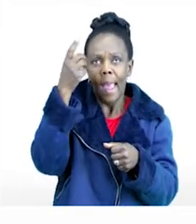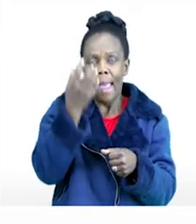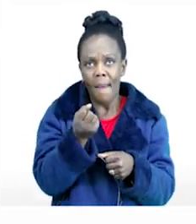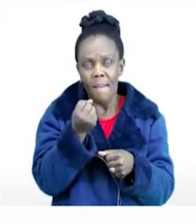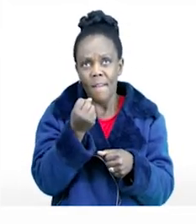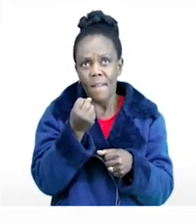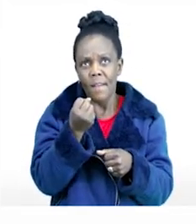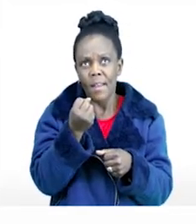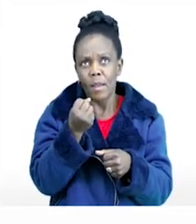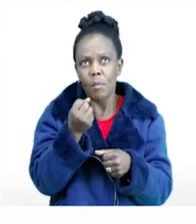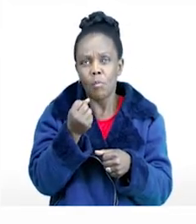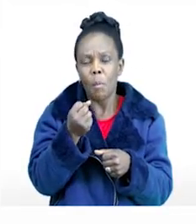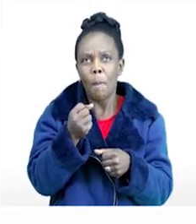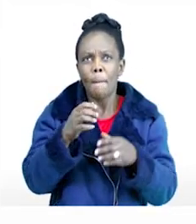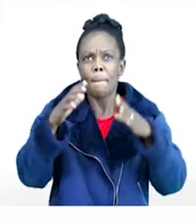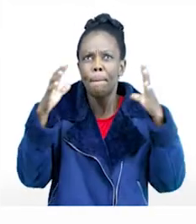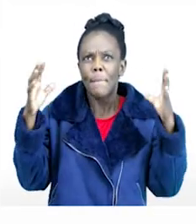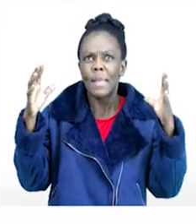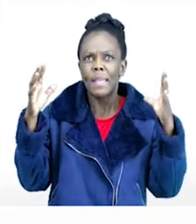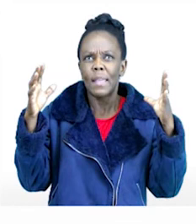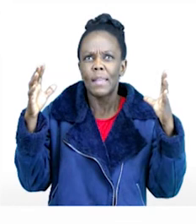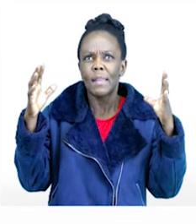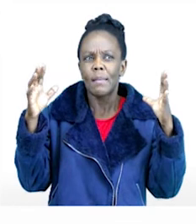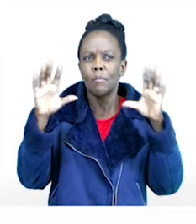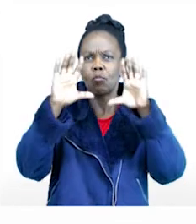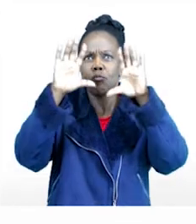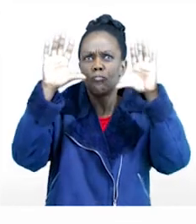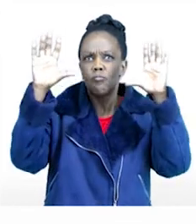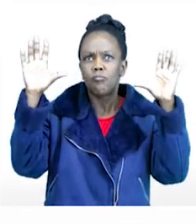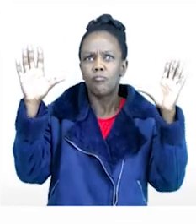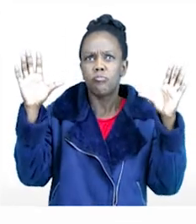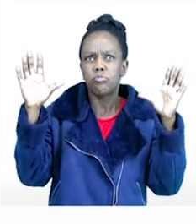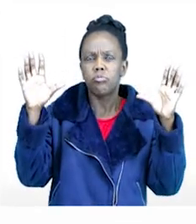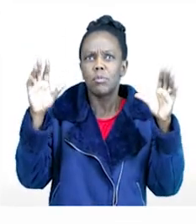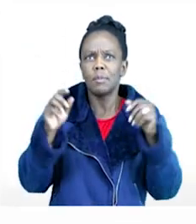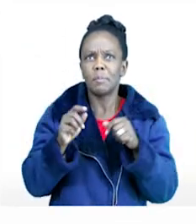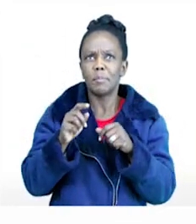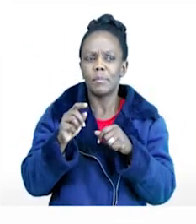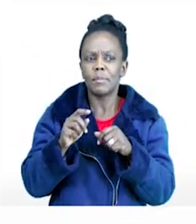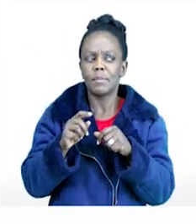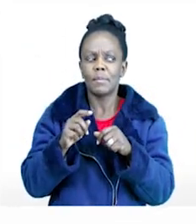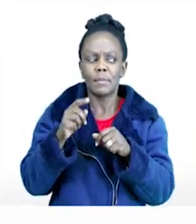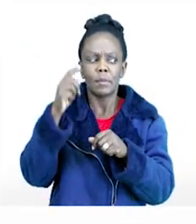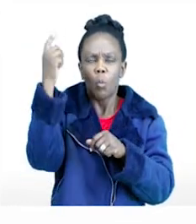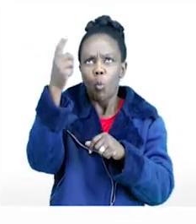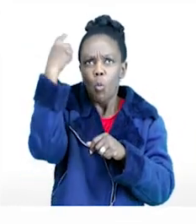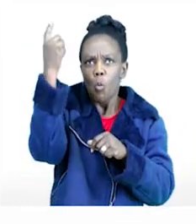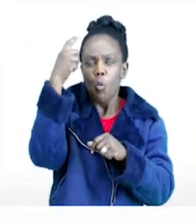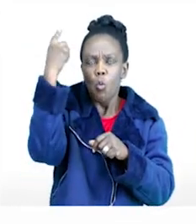a big screen and a propeller at the top that goes round and